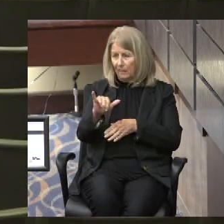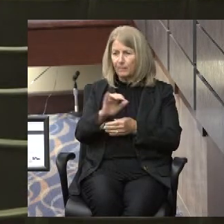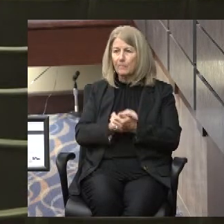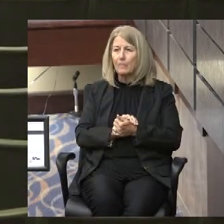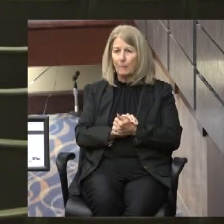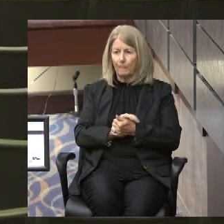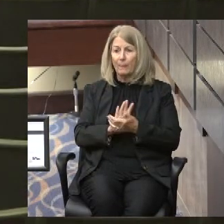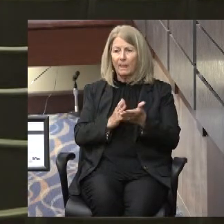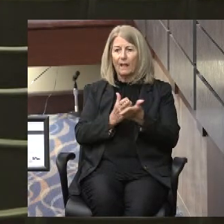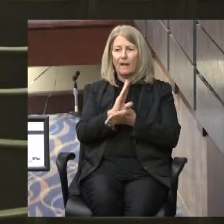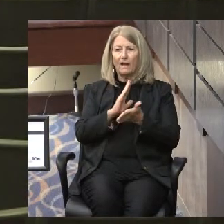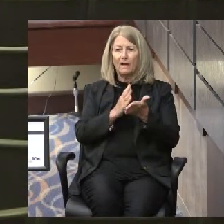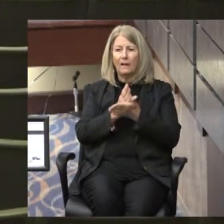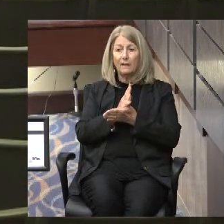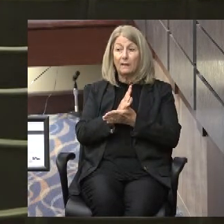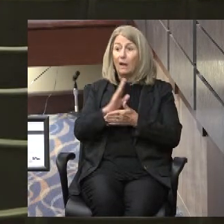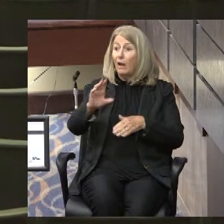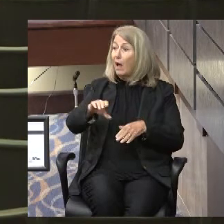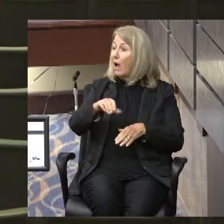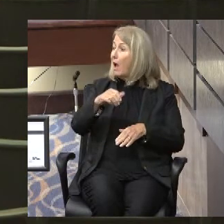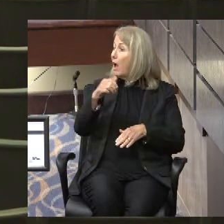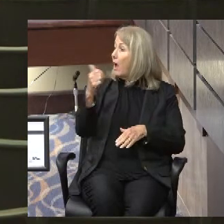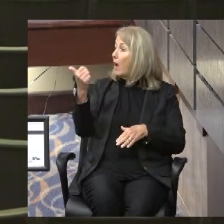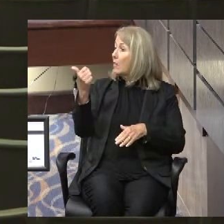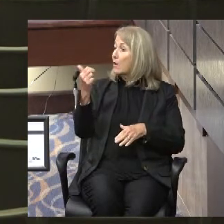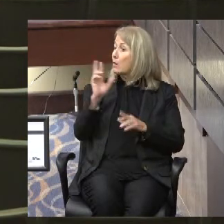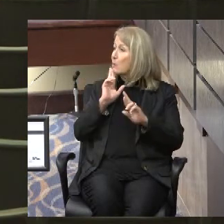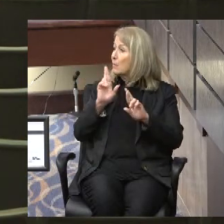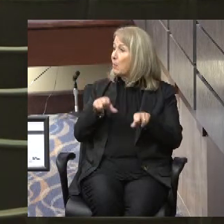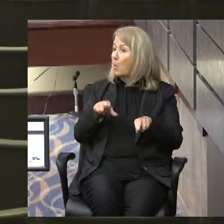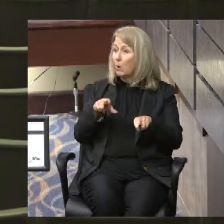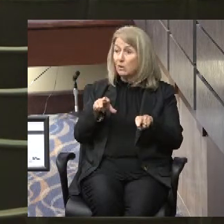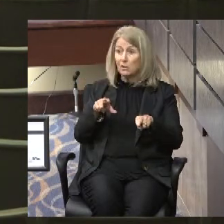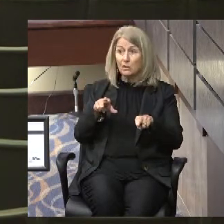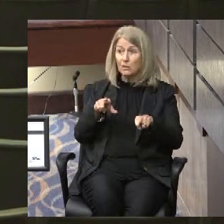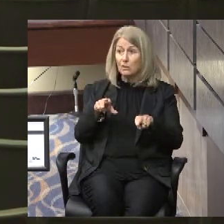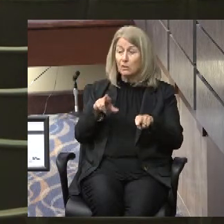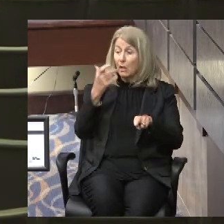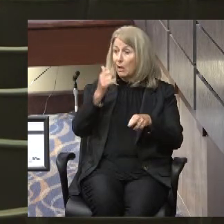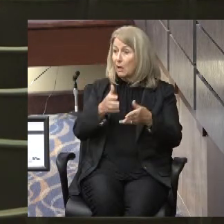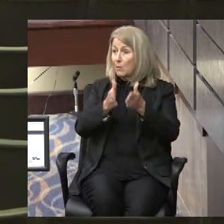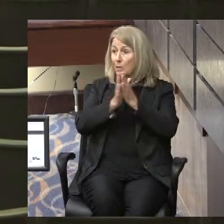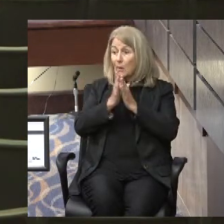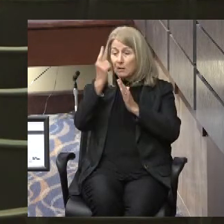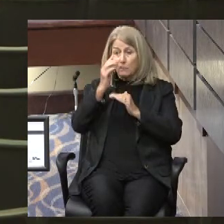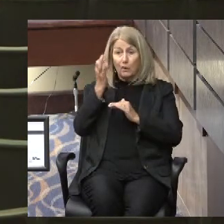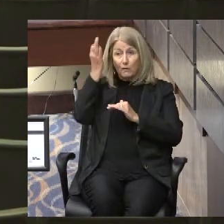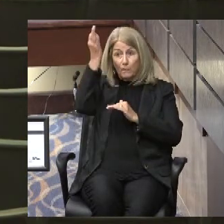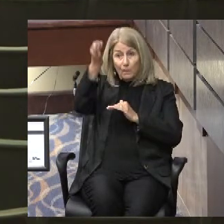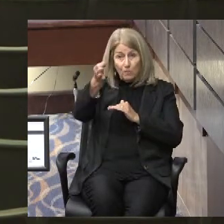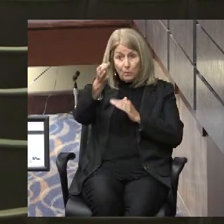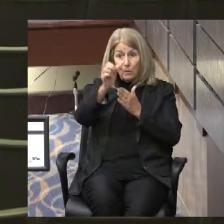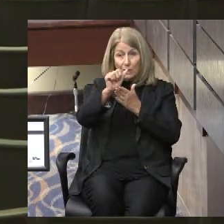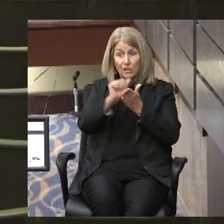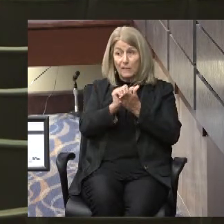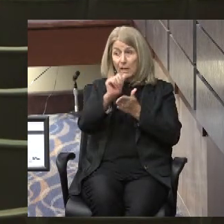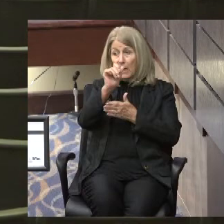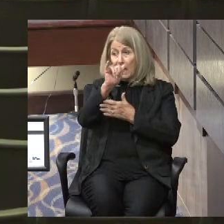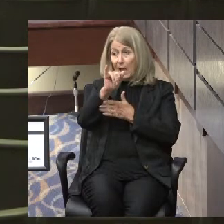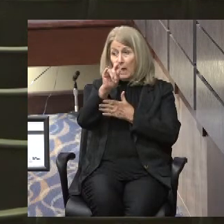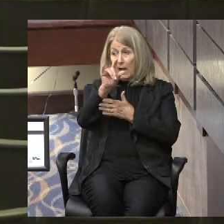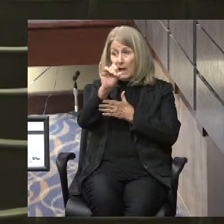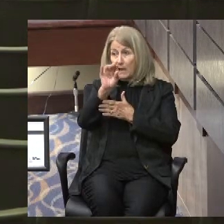right. All right. Any other reports? Are there any requests for future agenda items? If not,